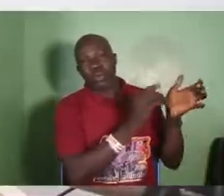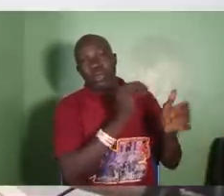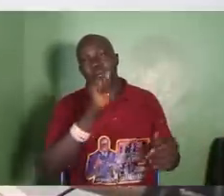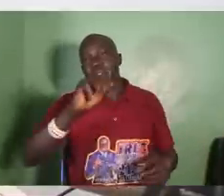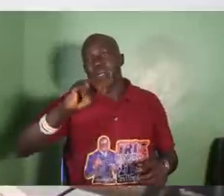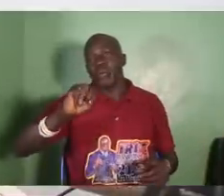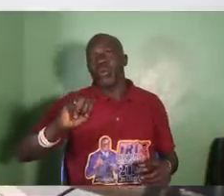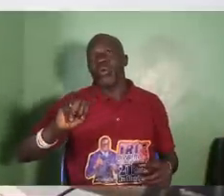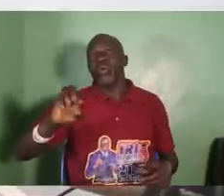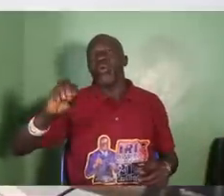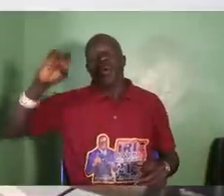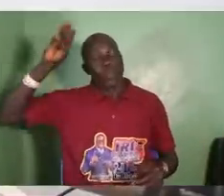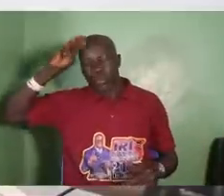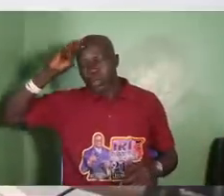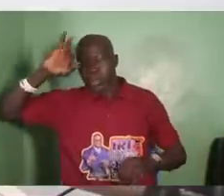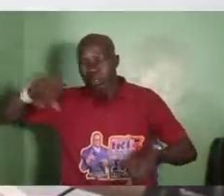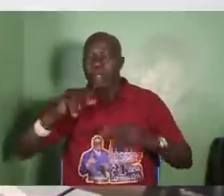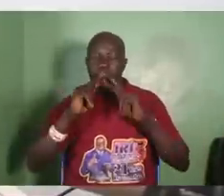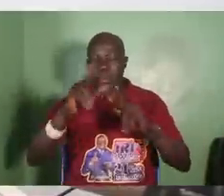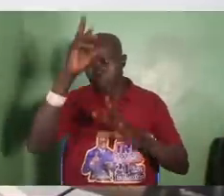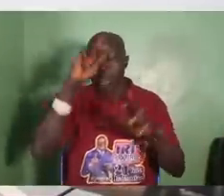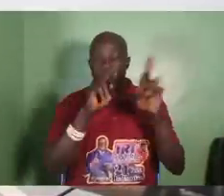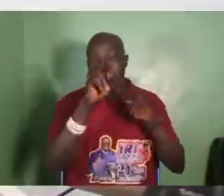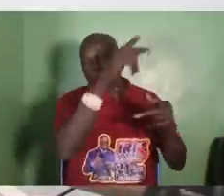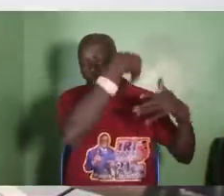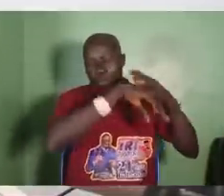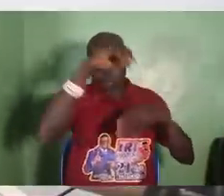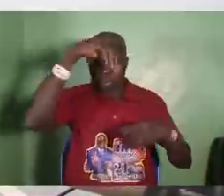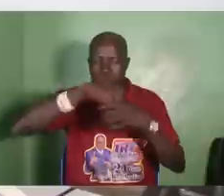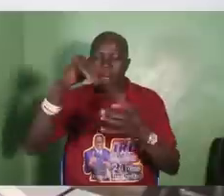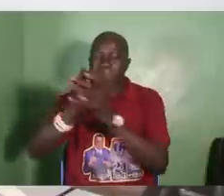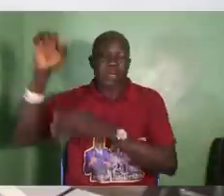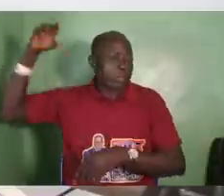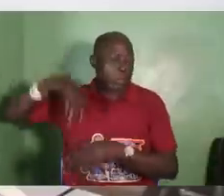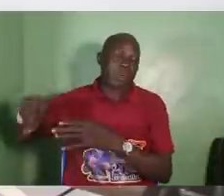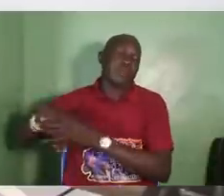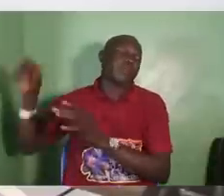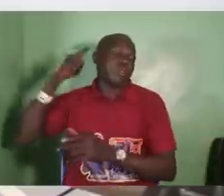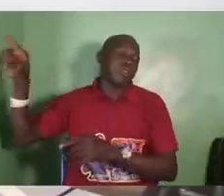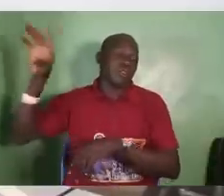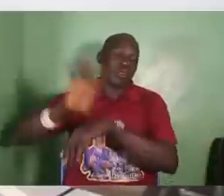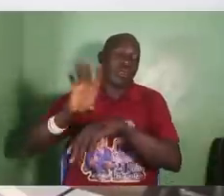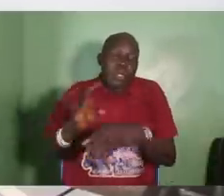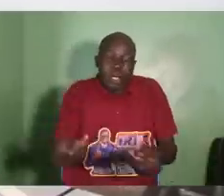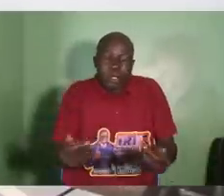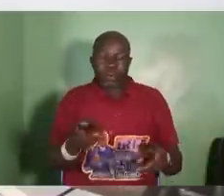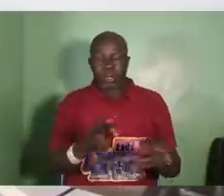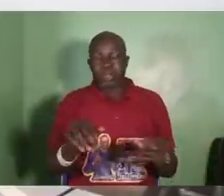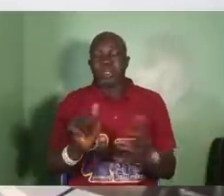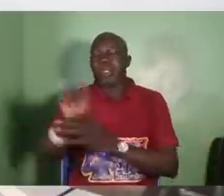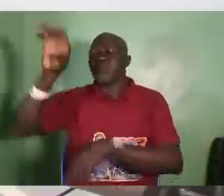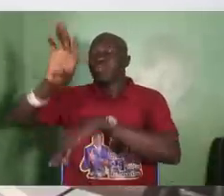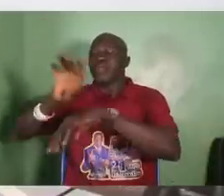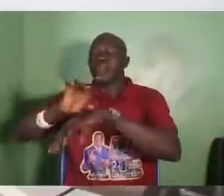Dr. SMO Mustafa JP Babasebioba lati jo Sirokagore Church Land of